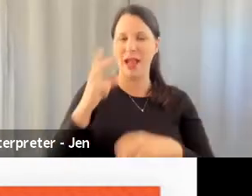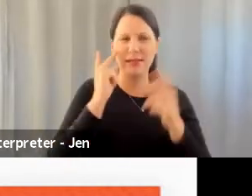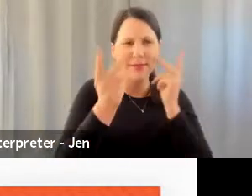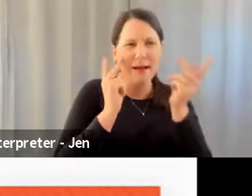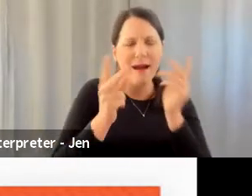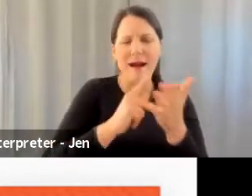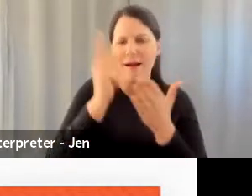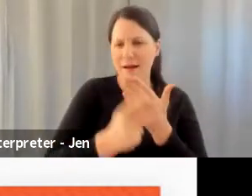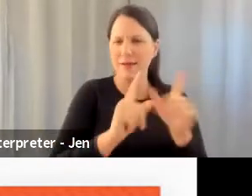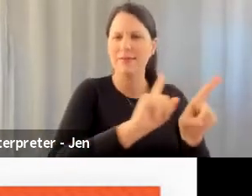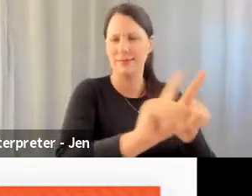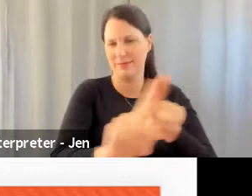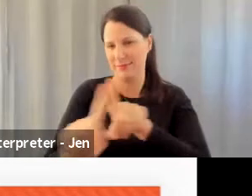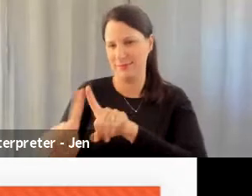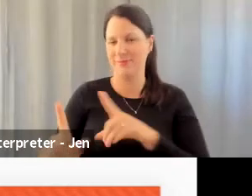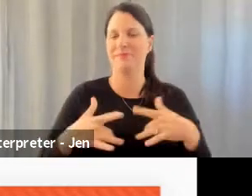out.